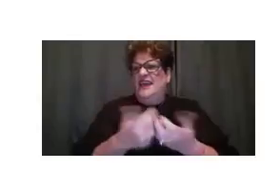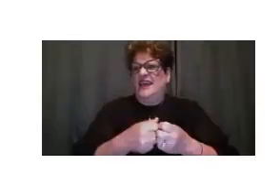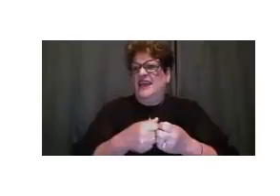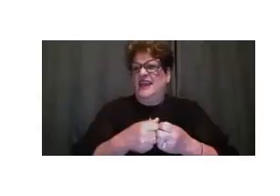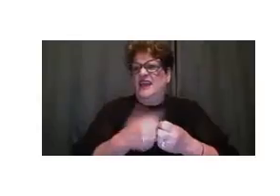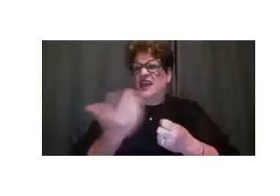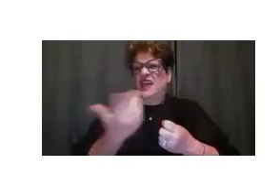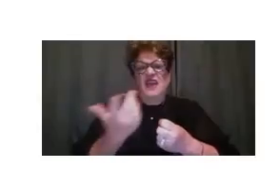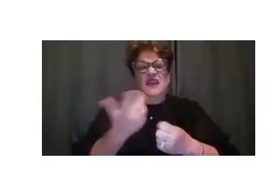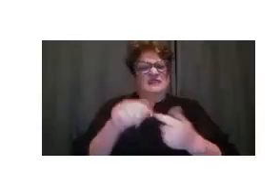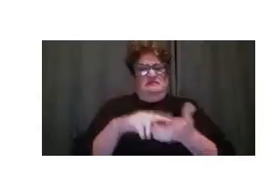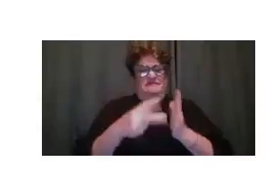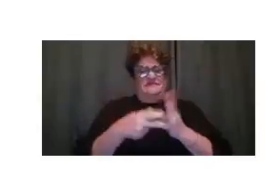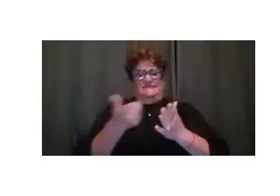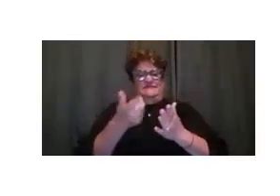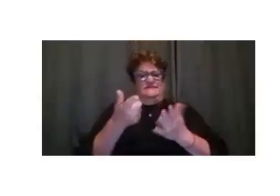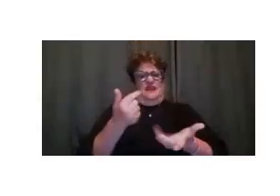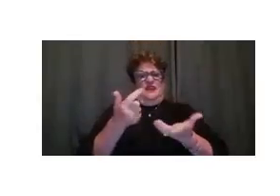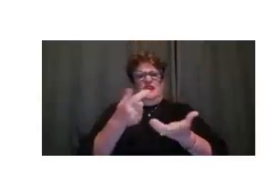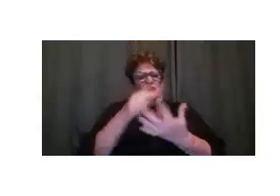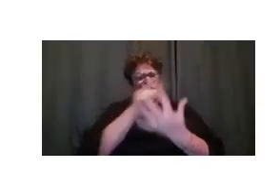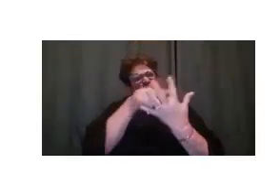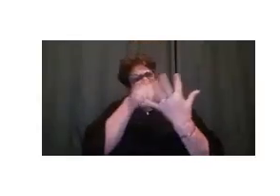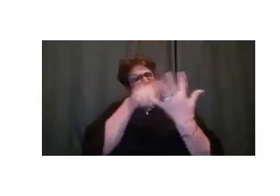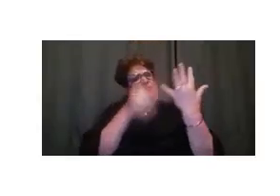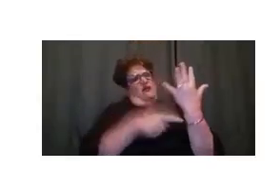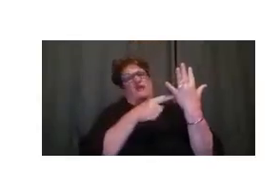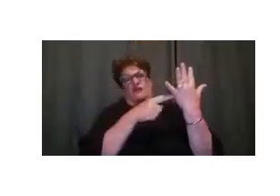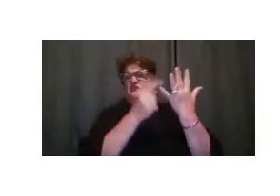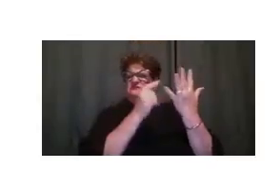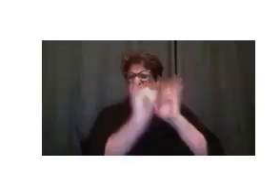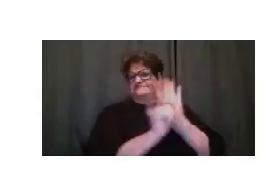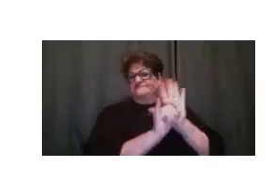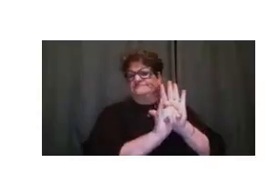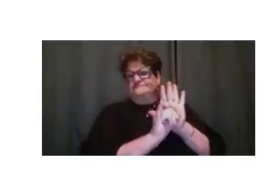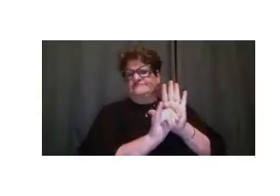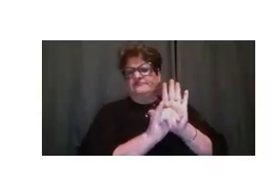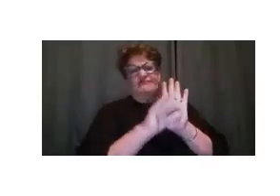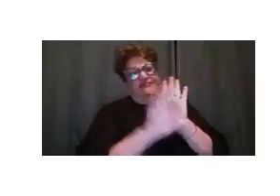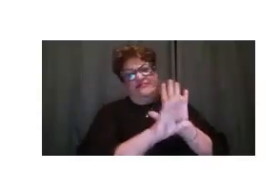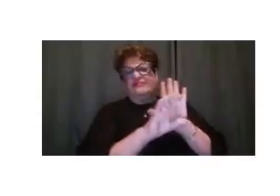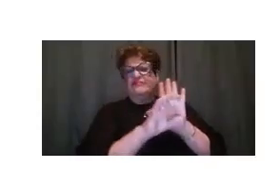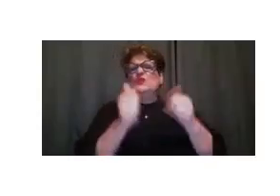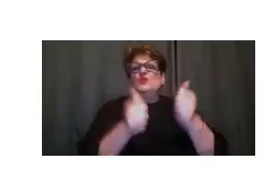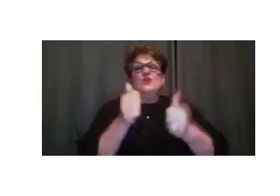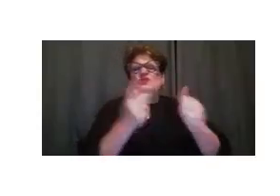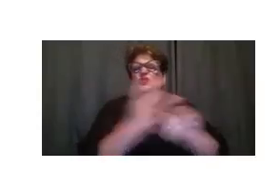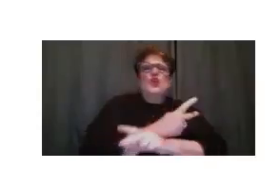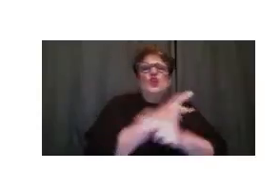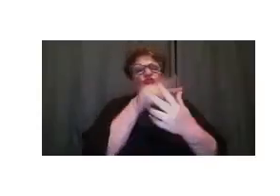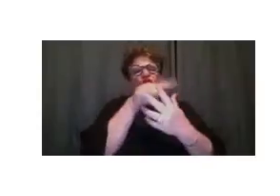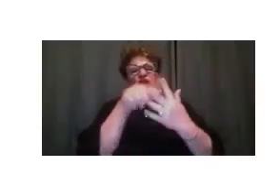outweigh the other. So all these biases that people